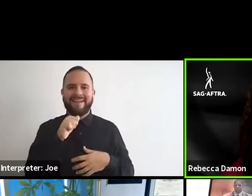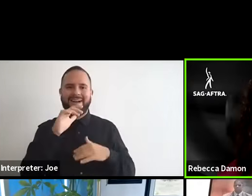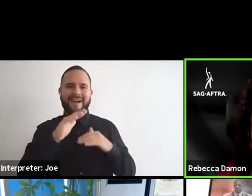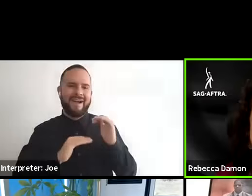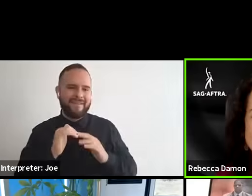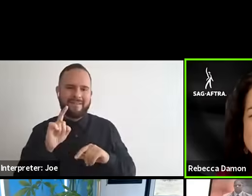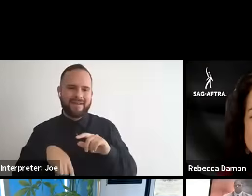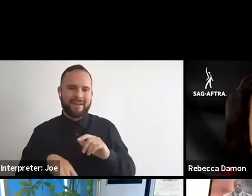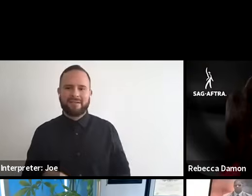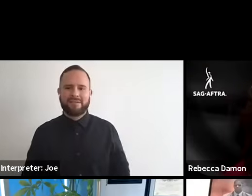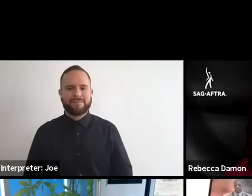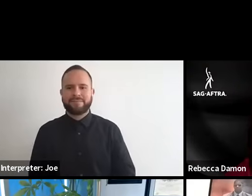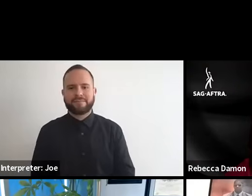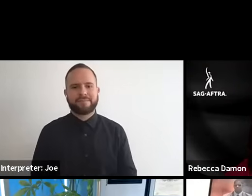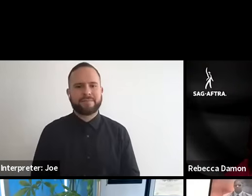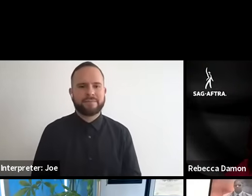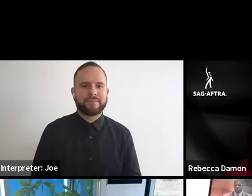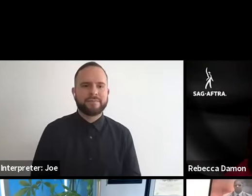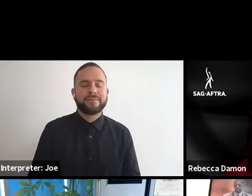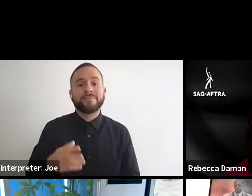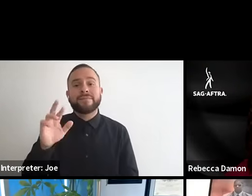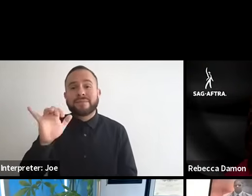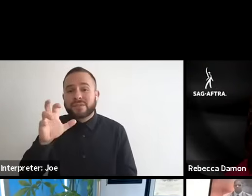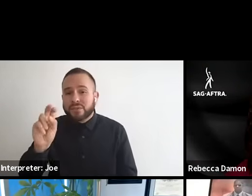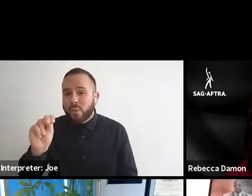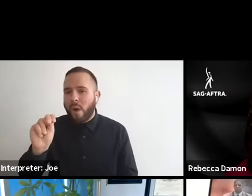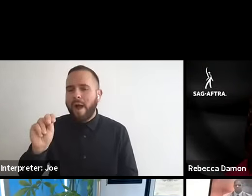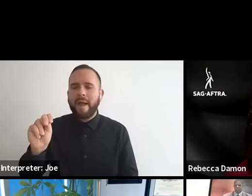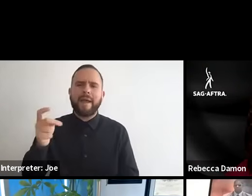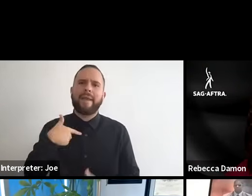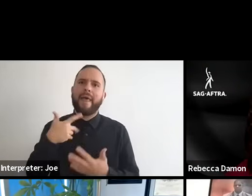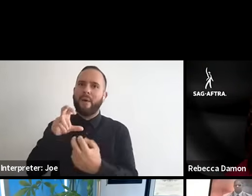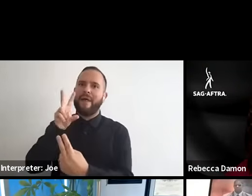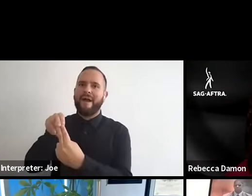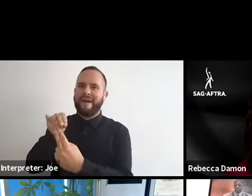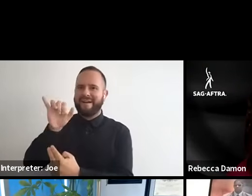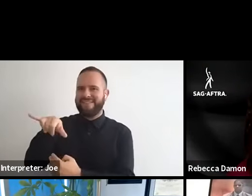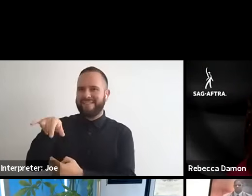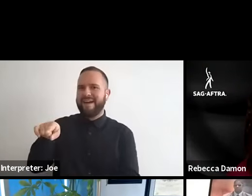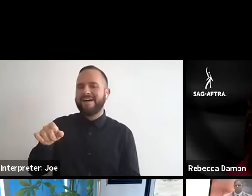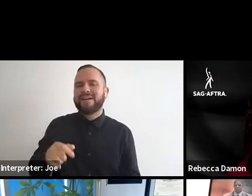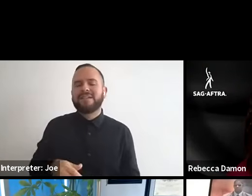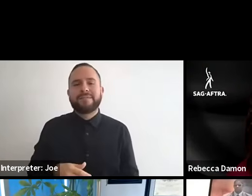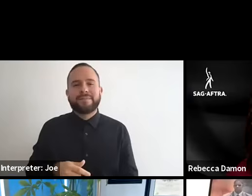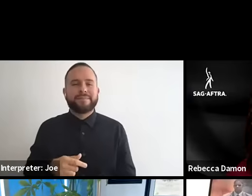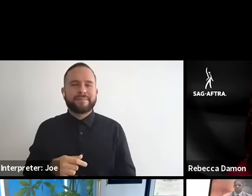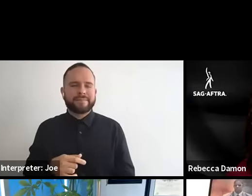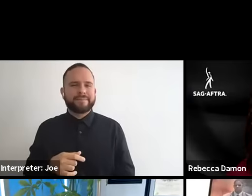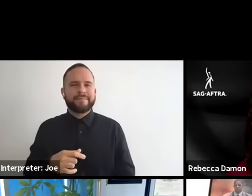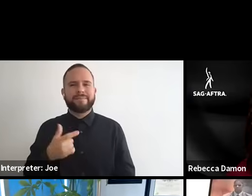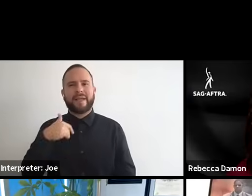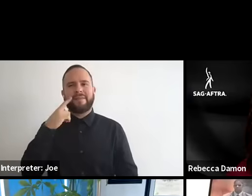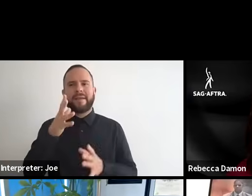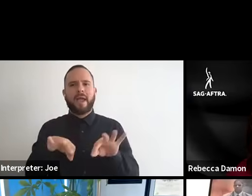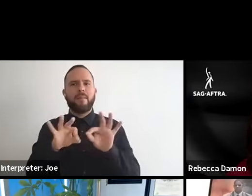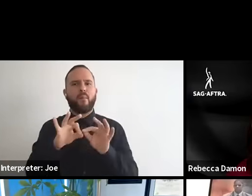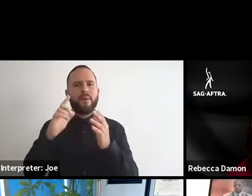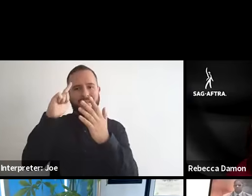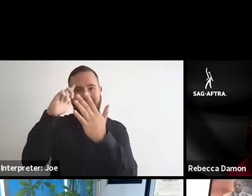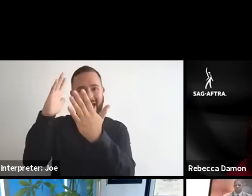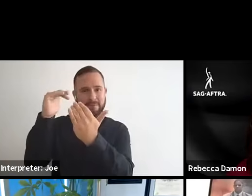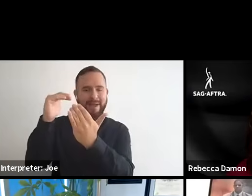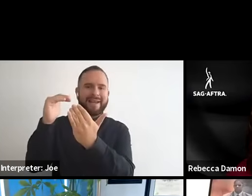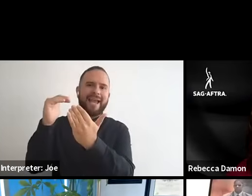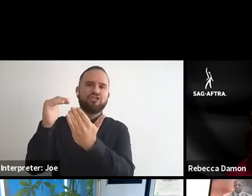speak up. Yeah. Yeah, you know, I was just going to piggyback on that. I think it's coming into it with reasonable expectations as well. You know,